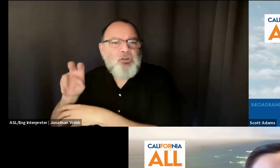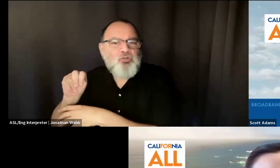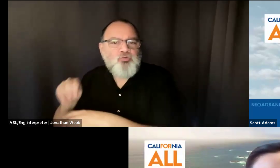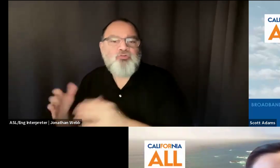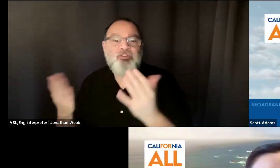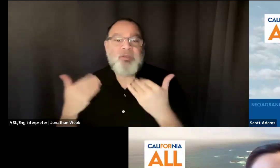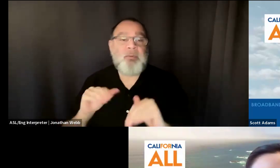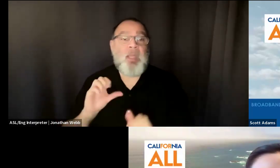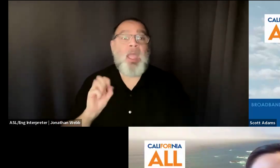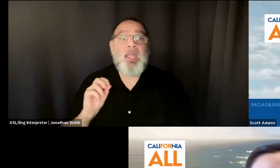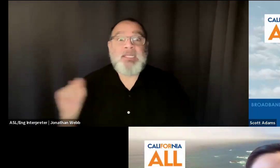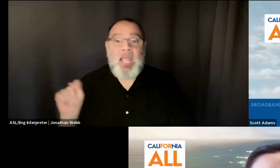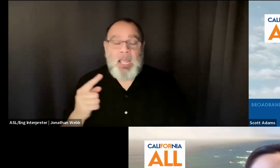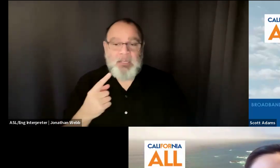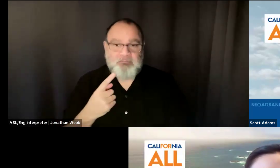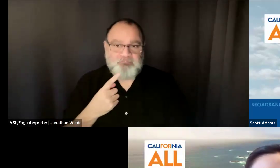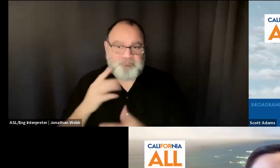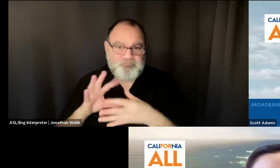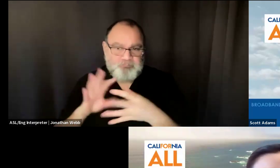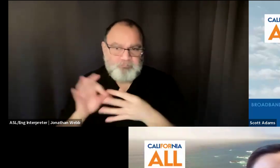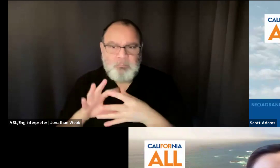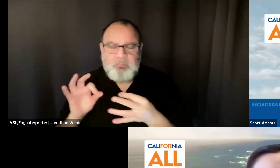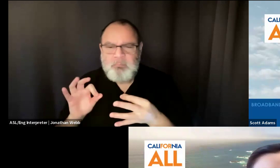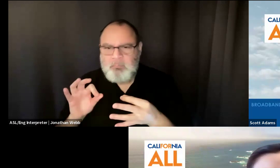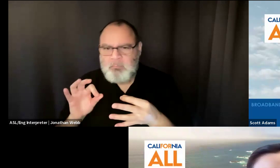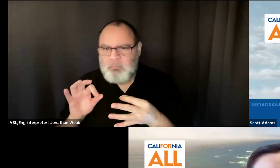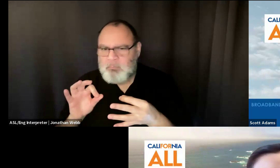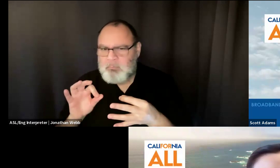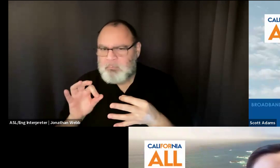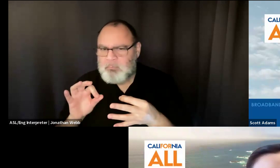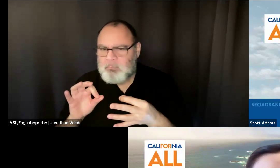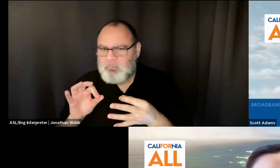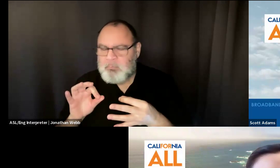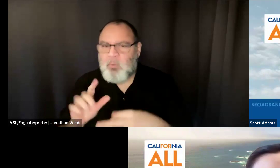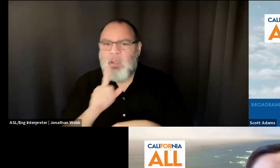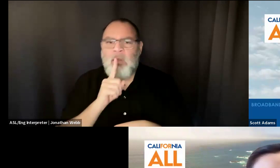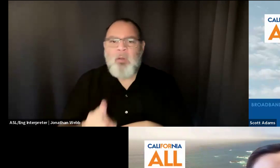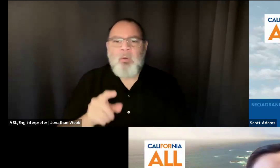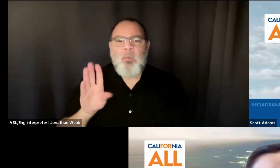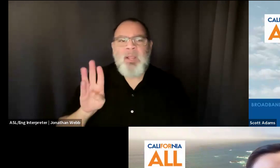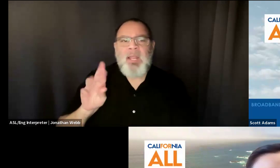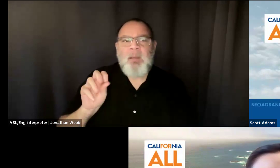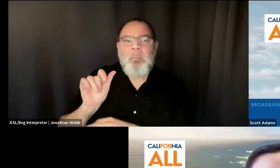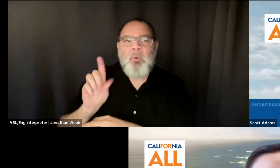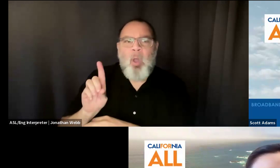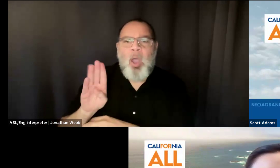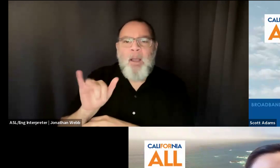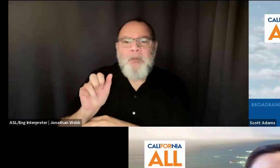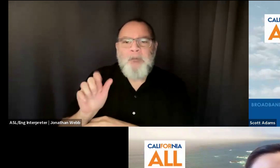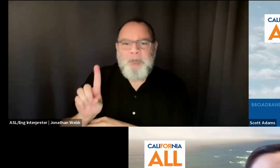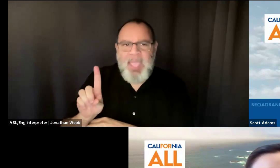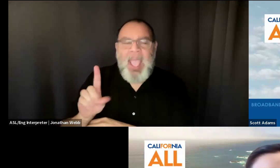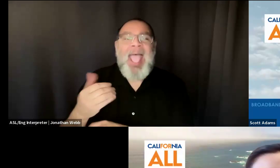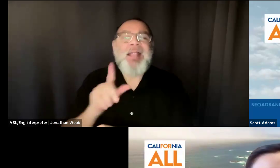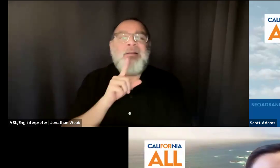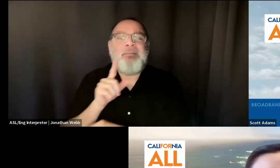that Amanda highlighted is it's really broadband for all. The state's commitment is around three goals,